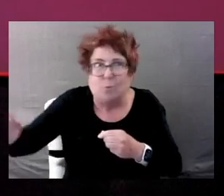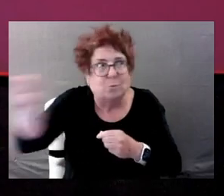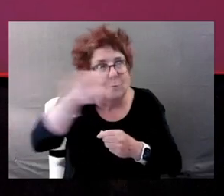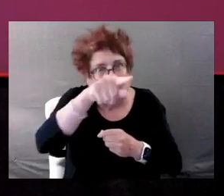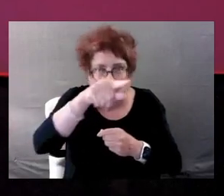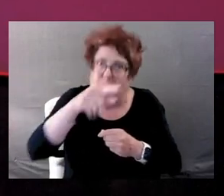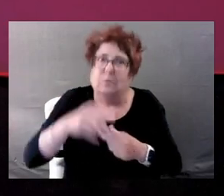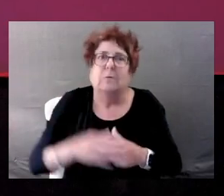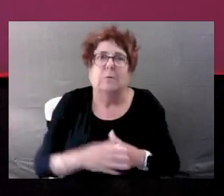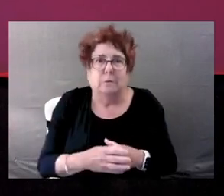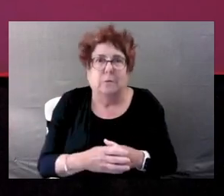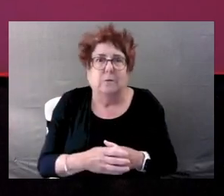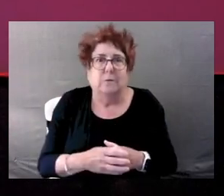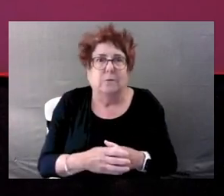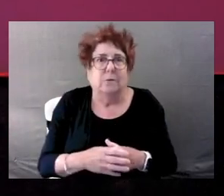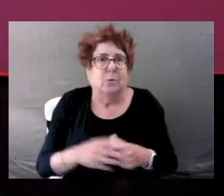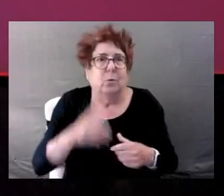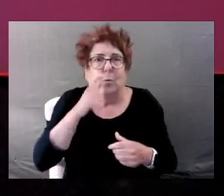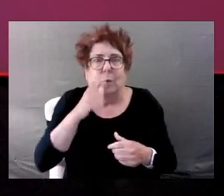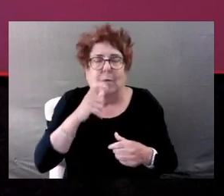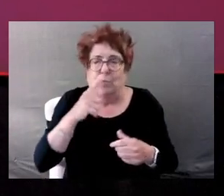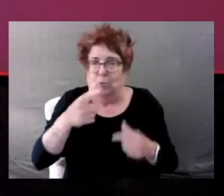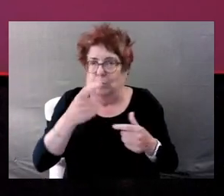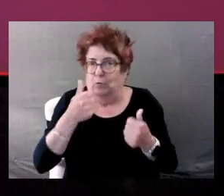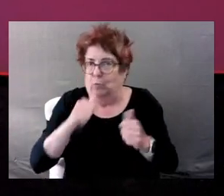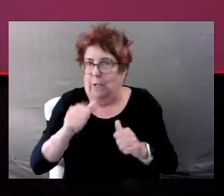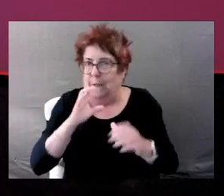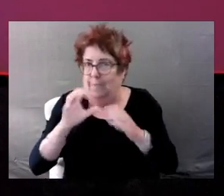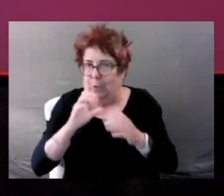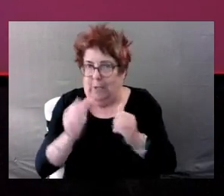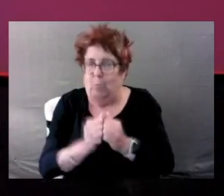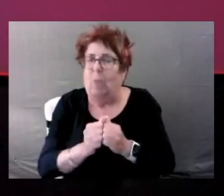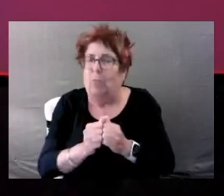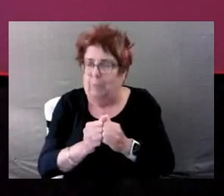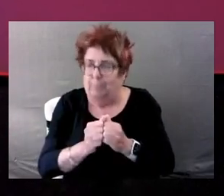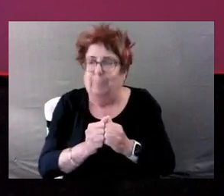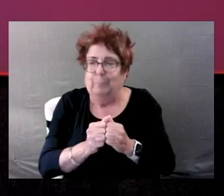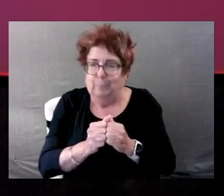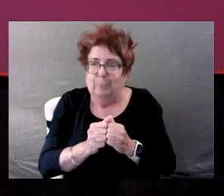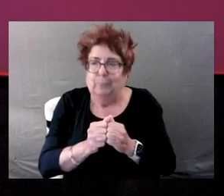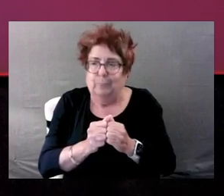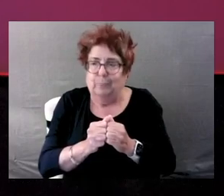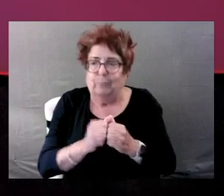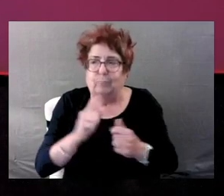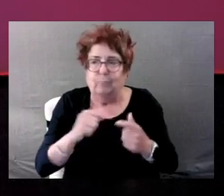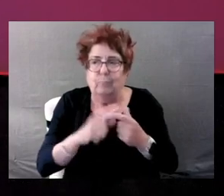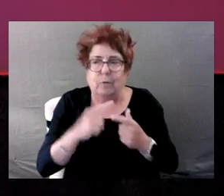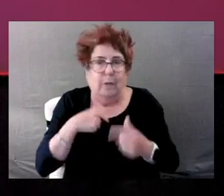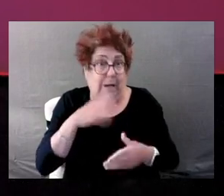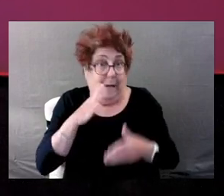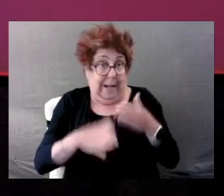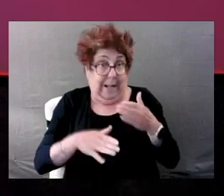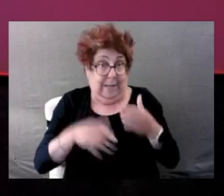and educate whoever you are communicating that with. And as I end this, I'll just say,